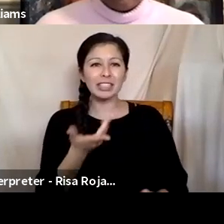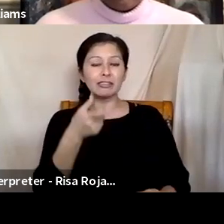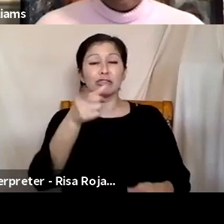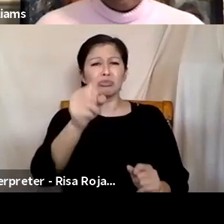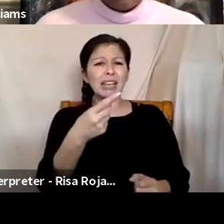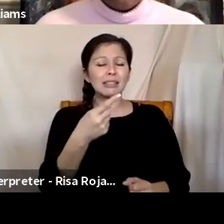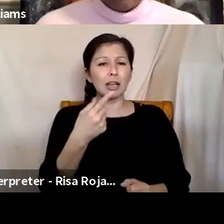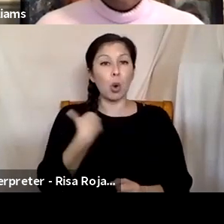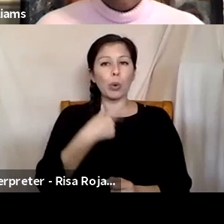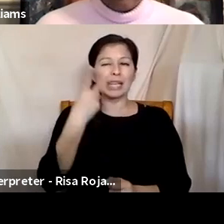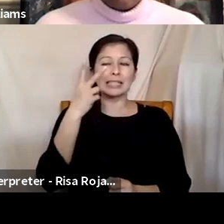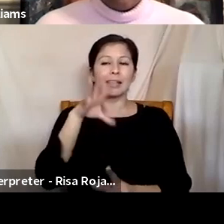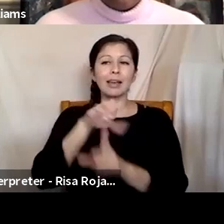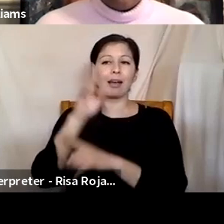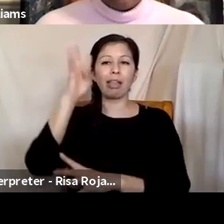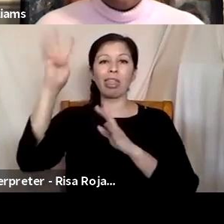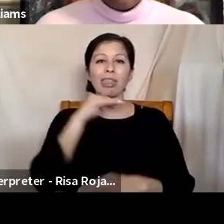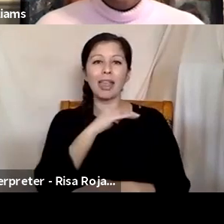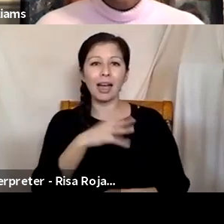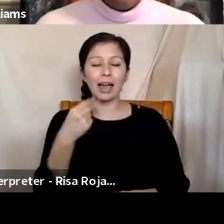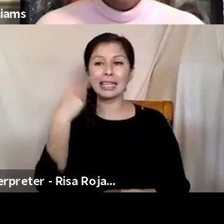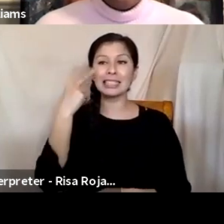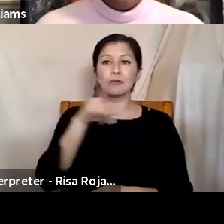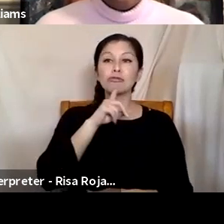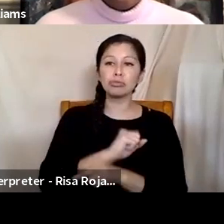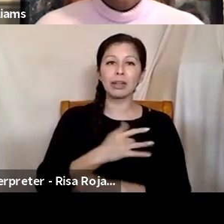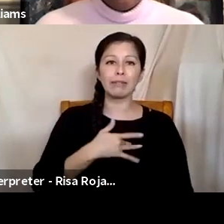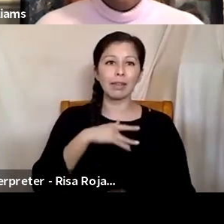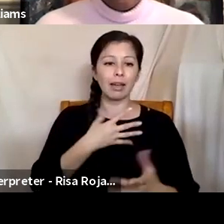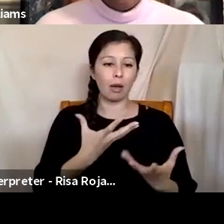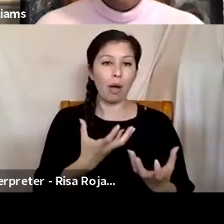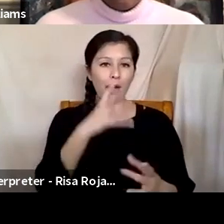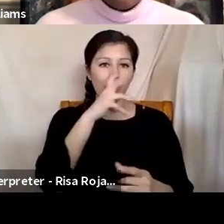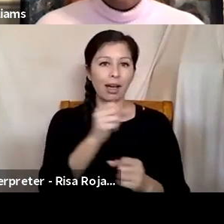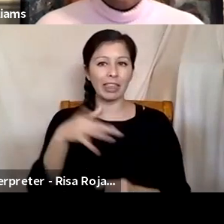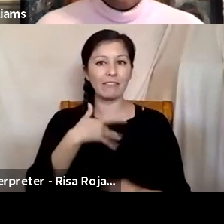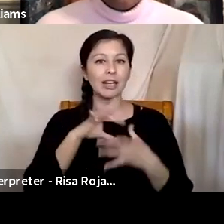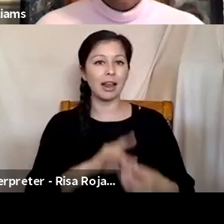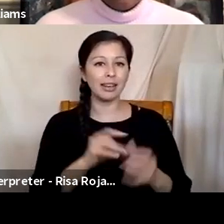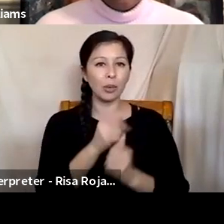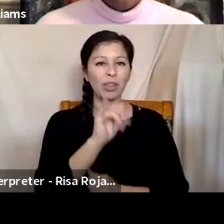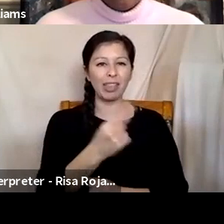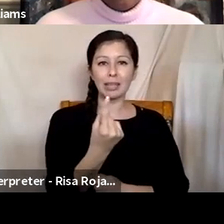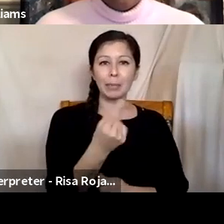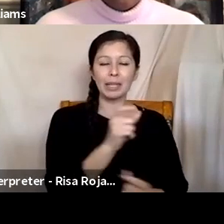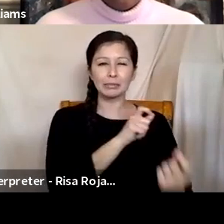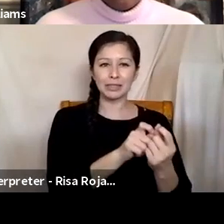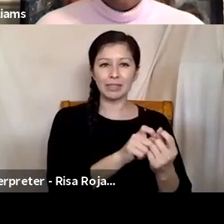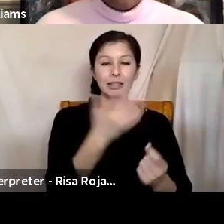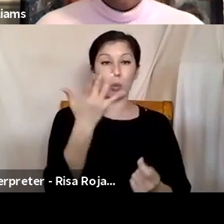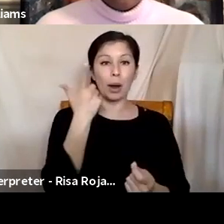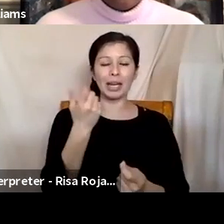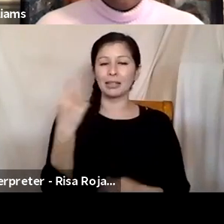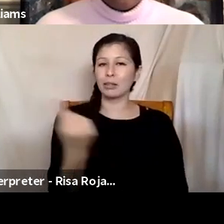it's made up, and you can tell when it is organic too. They really did connect with something specific, because